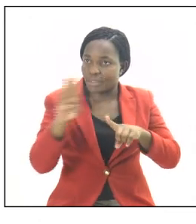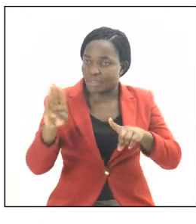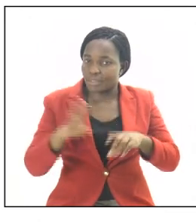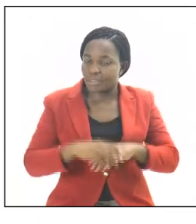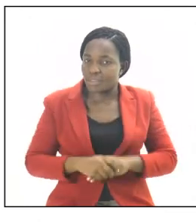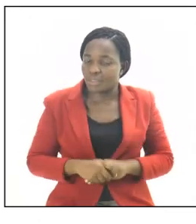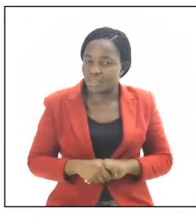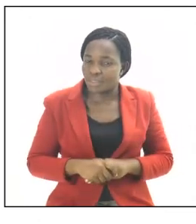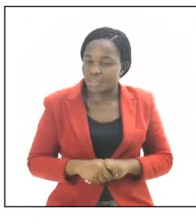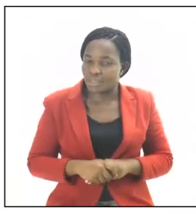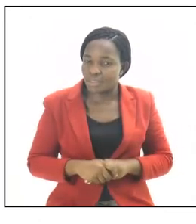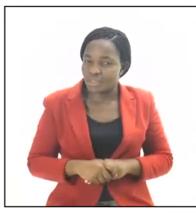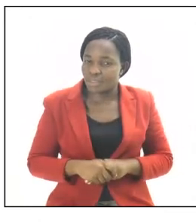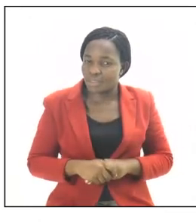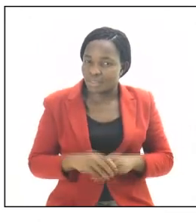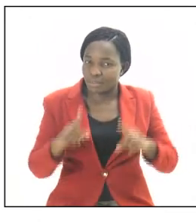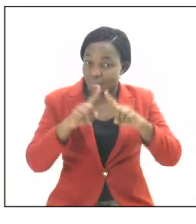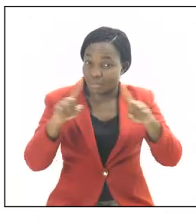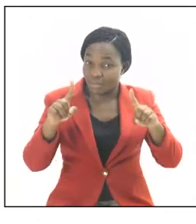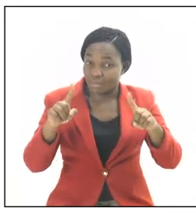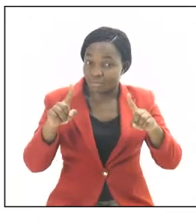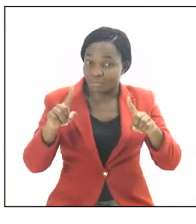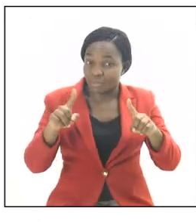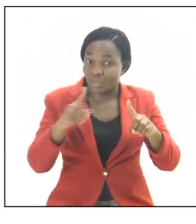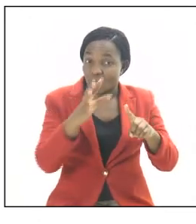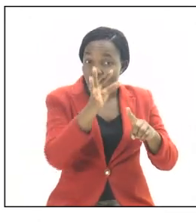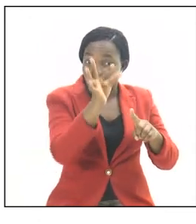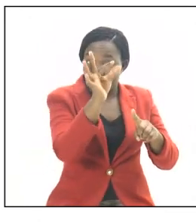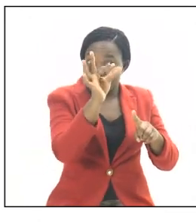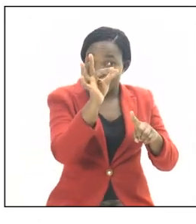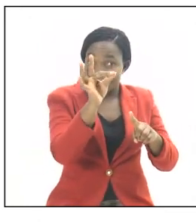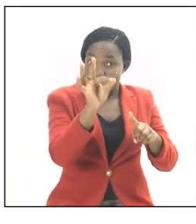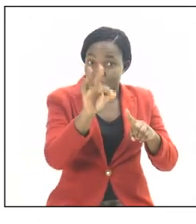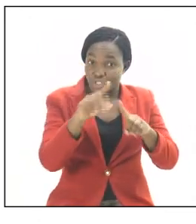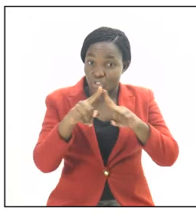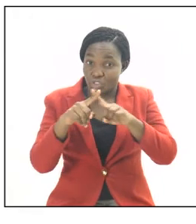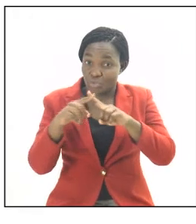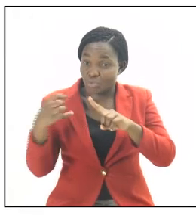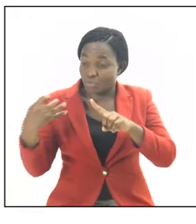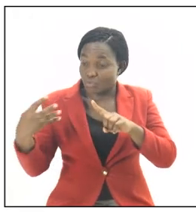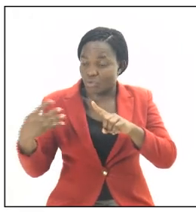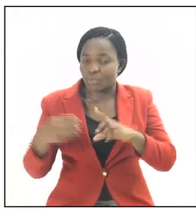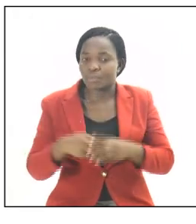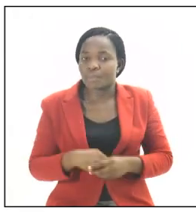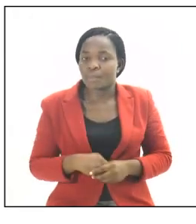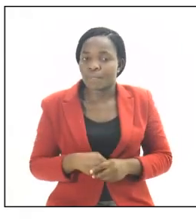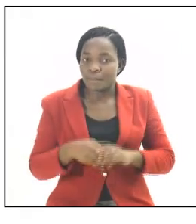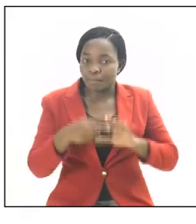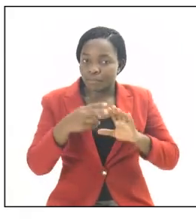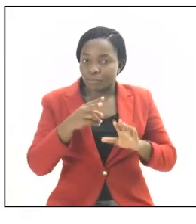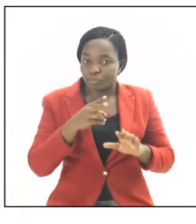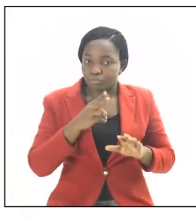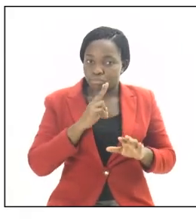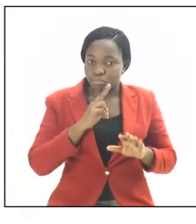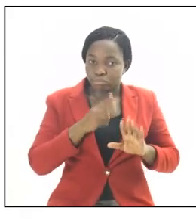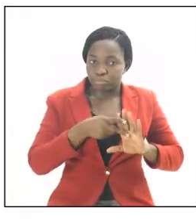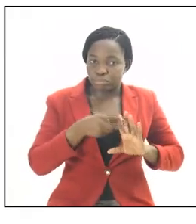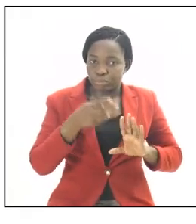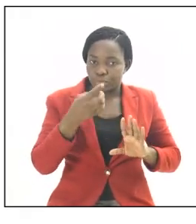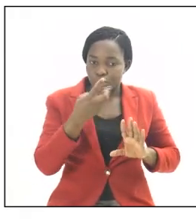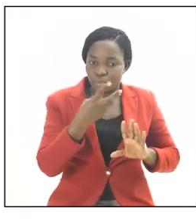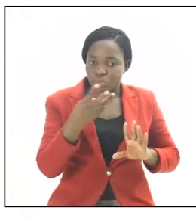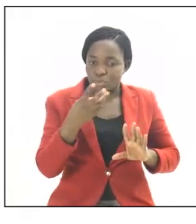breadth. So it will be 9 times 4, and the answer is 36 centimeters